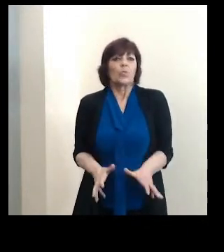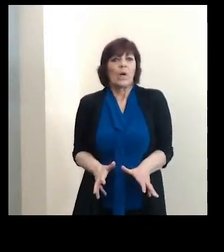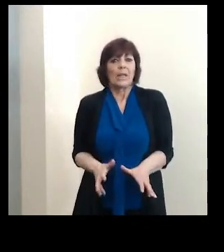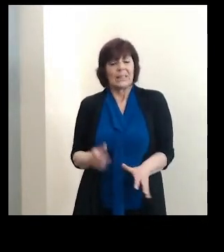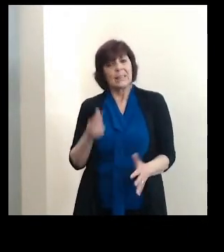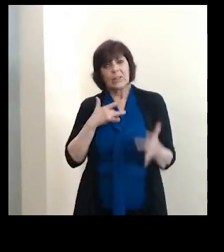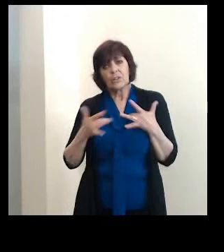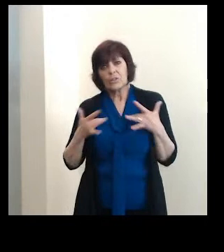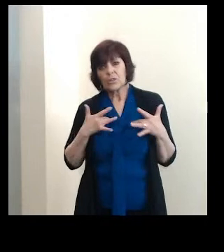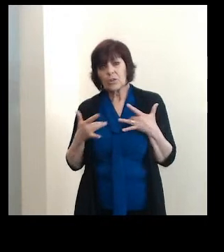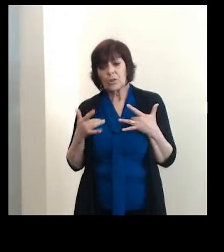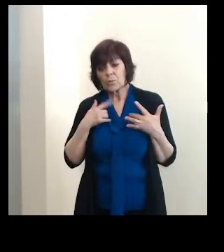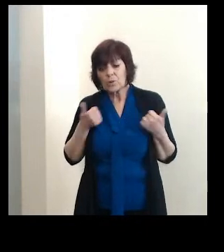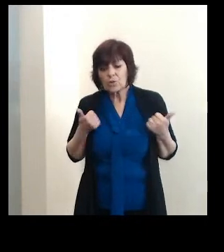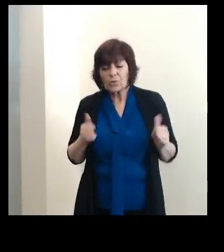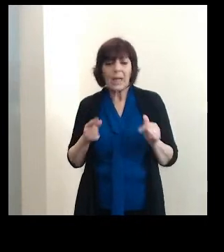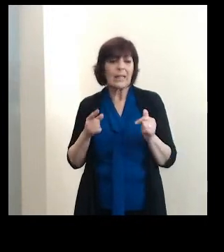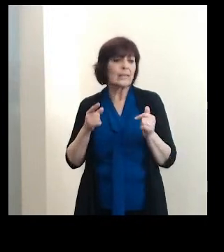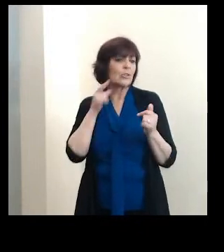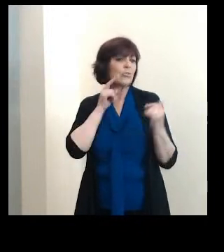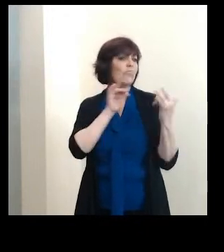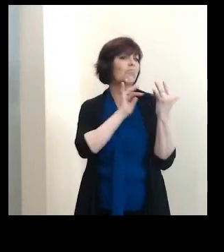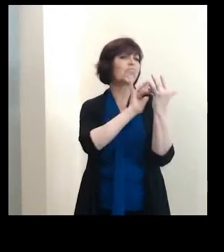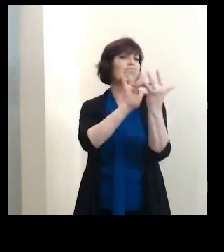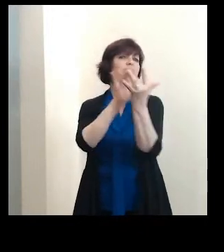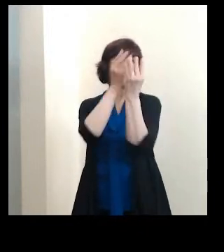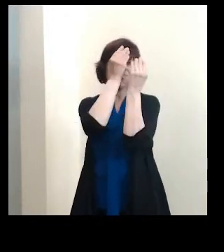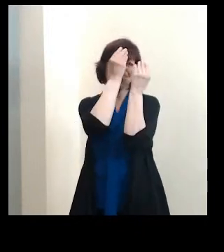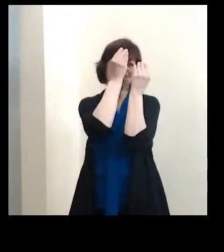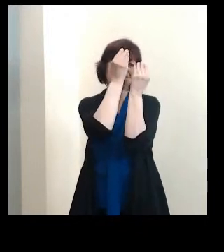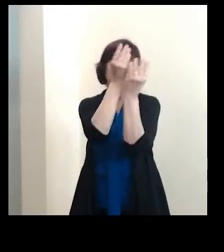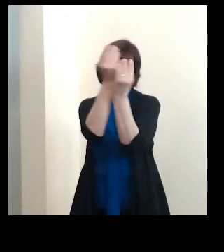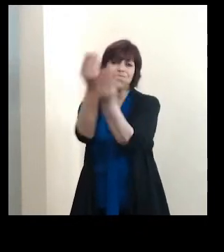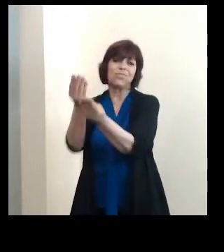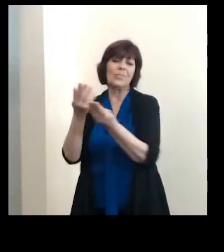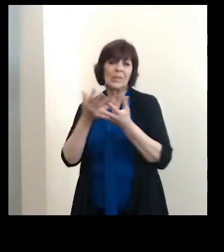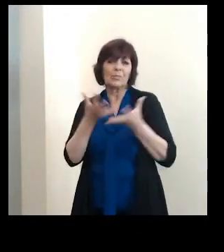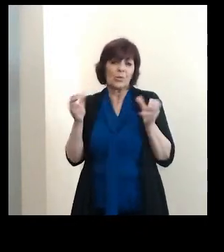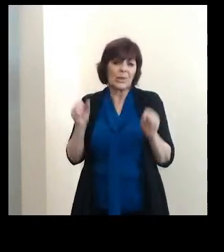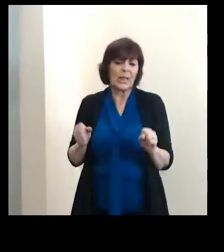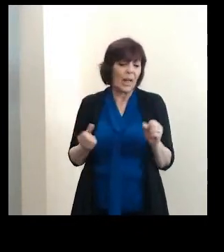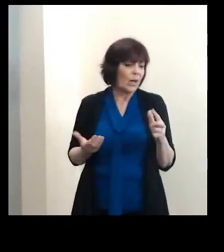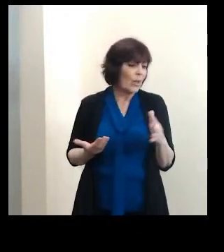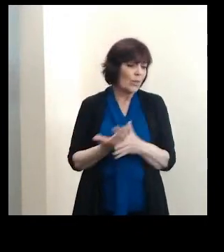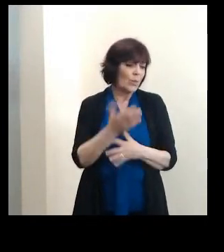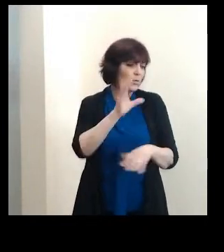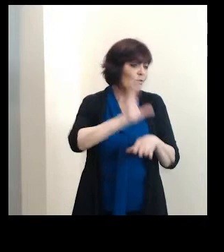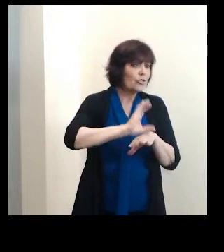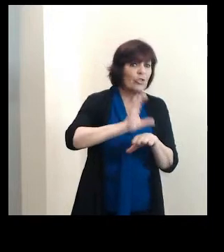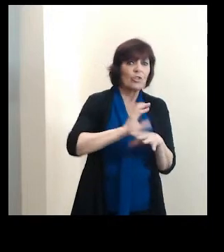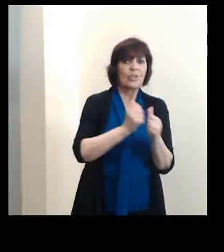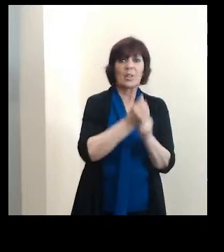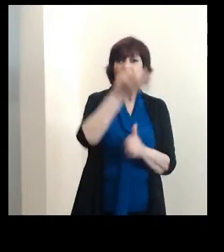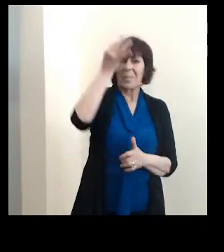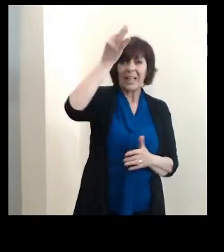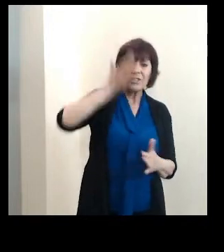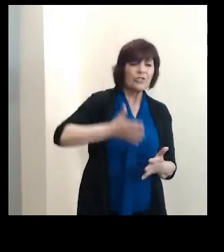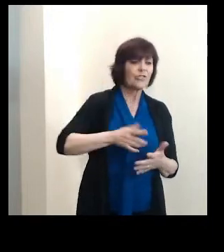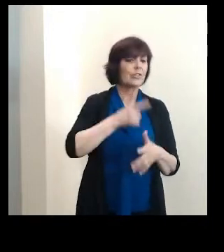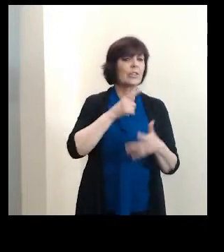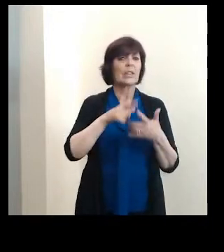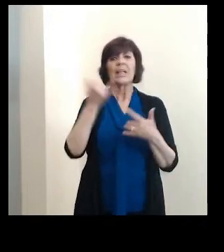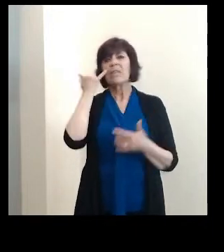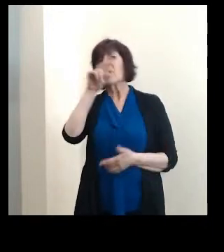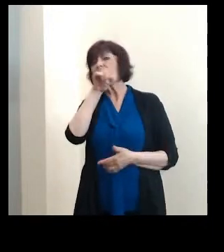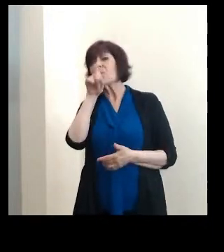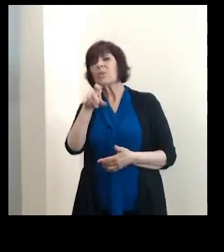trying to go through as many different avenues as we possibly can, including through the faith-based community with pastors. But if you have a